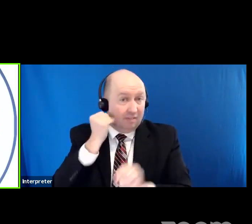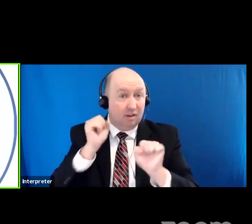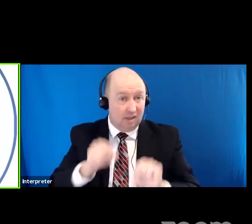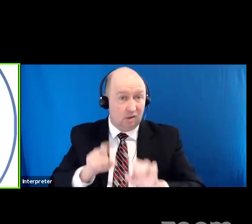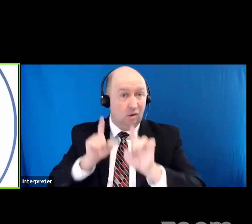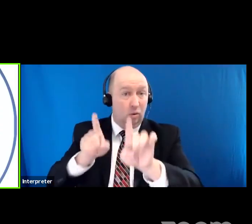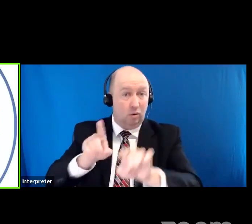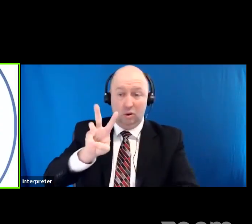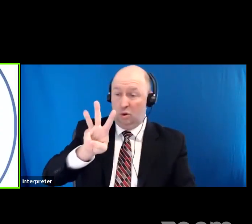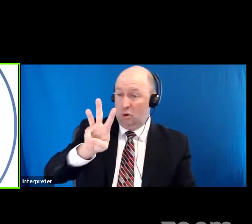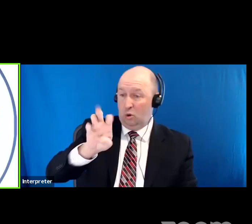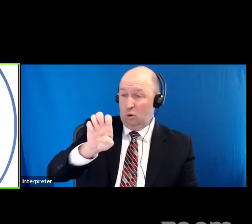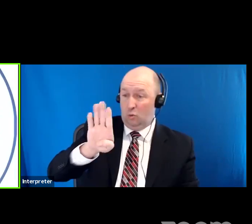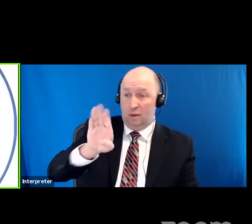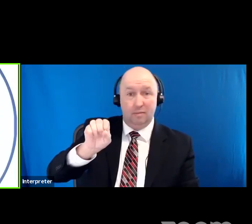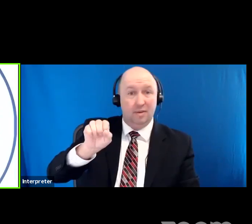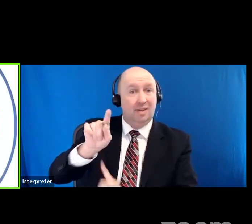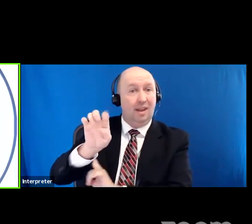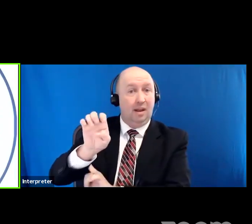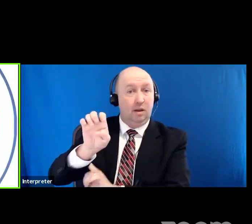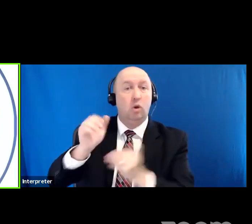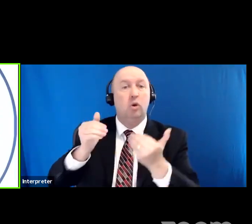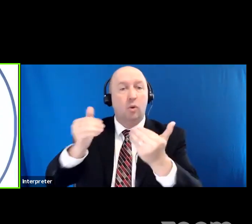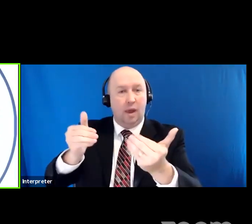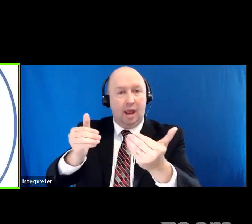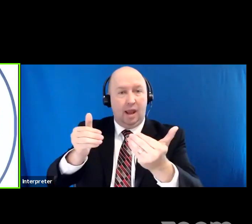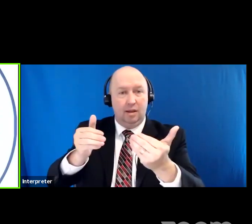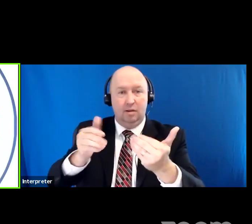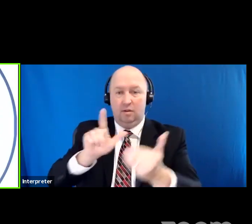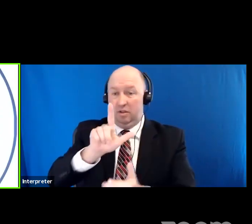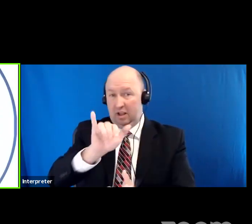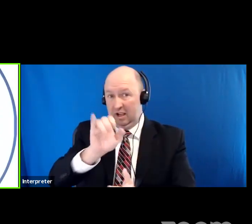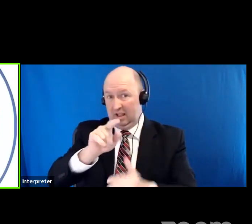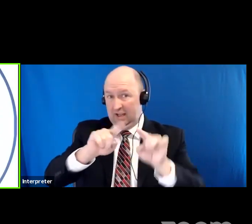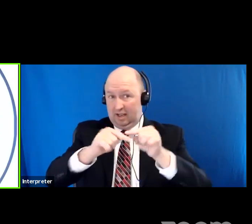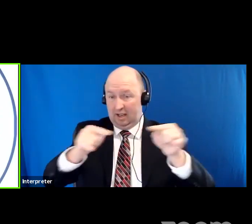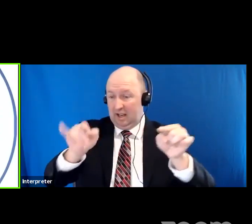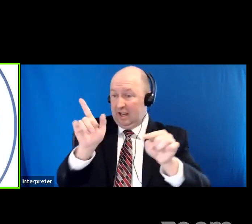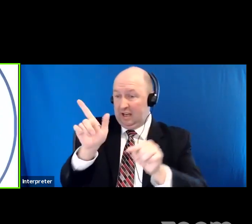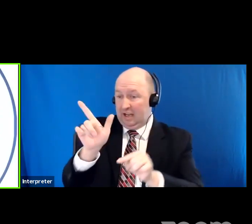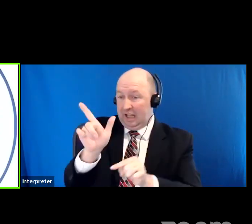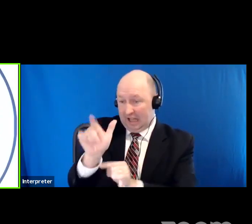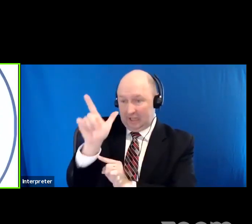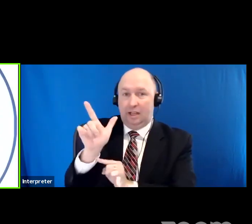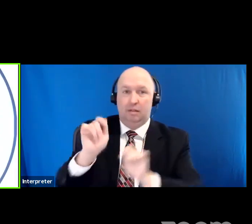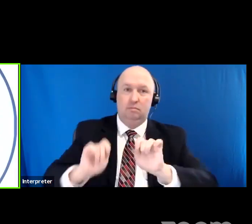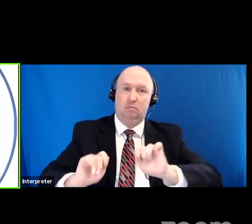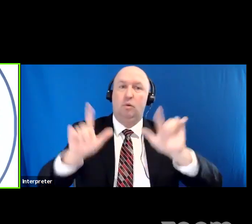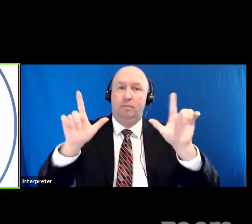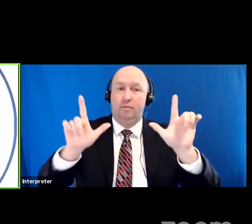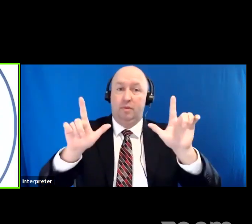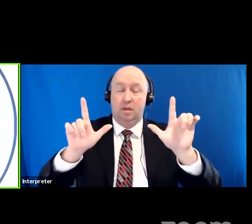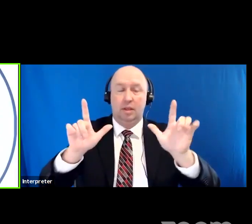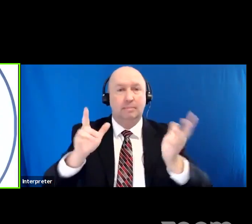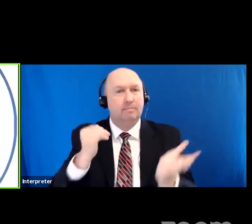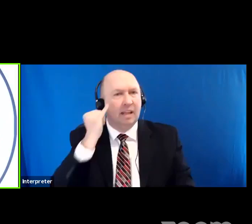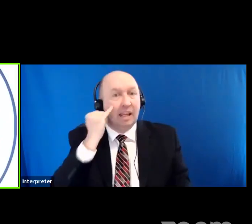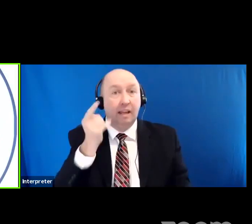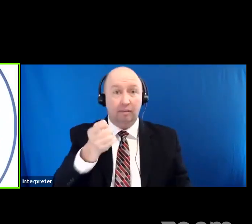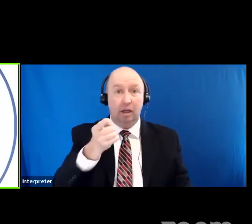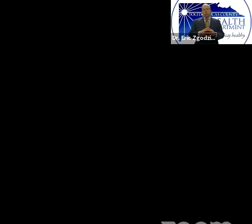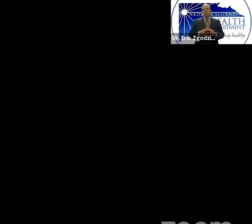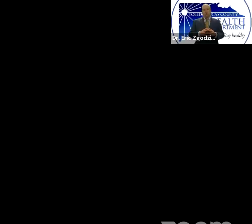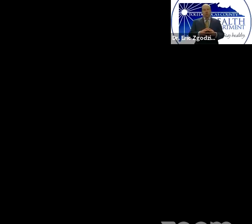website, go ahead and click on the link. It'll take you to where you can get vaccinated. Again, if you cannot, if you're having any